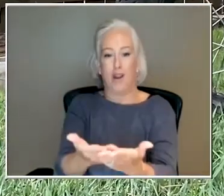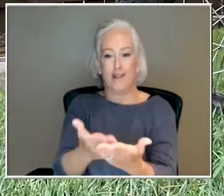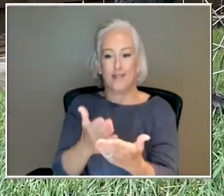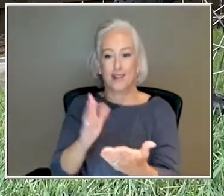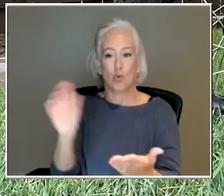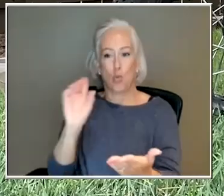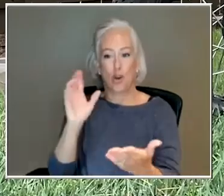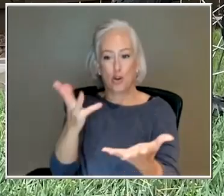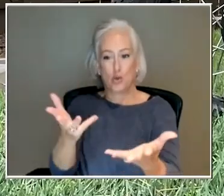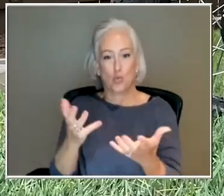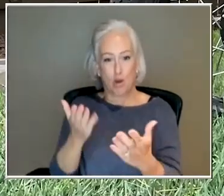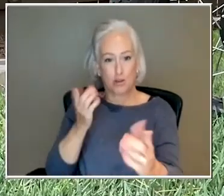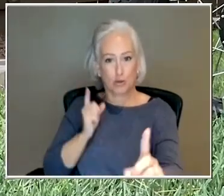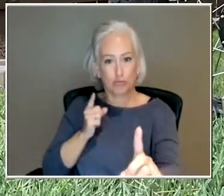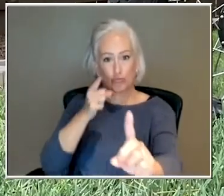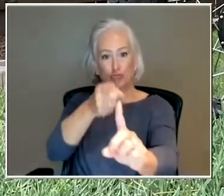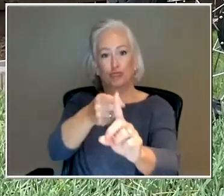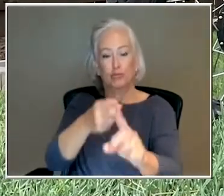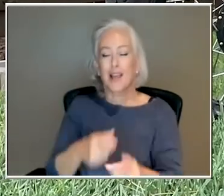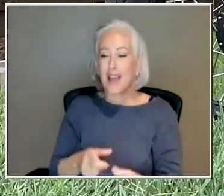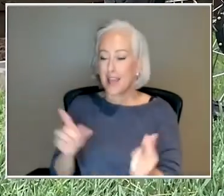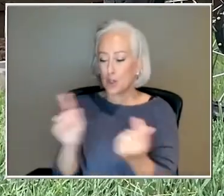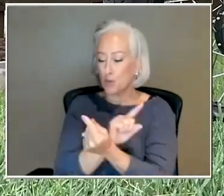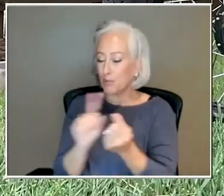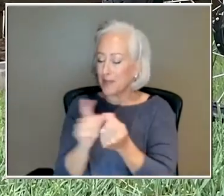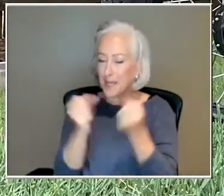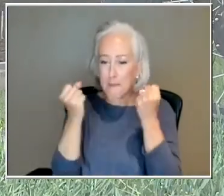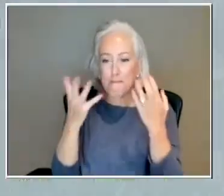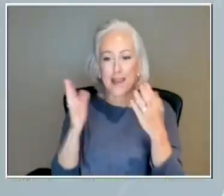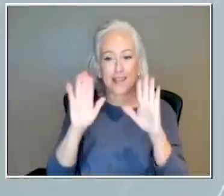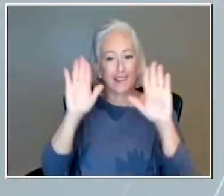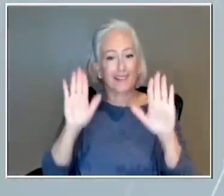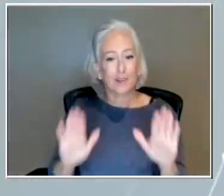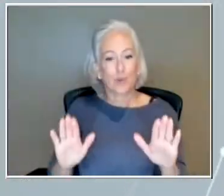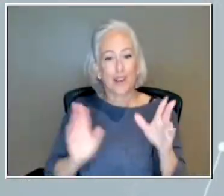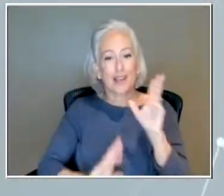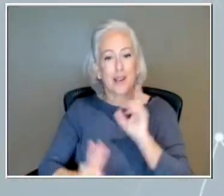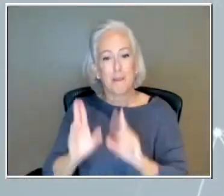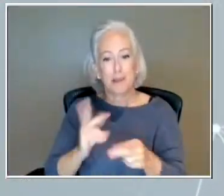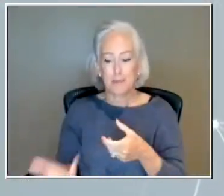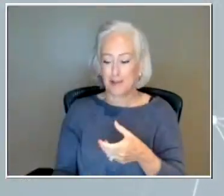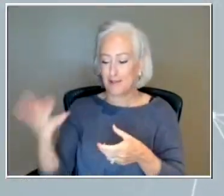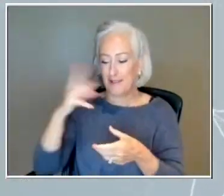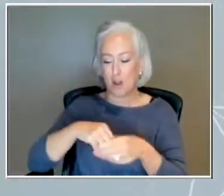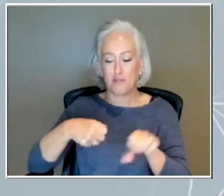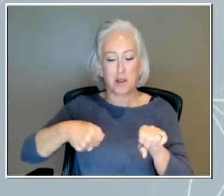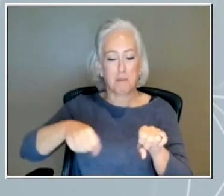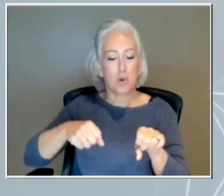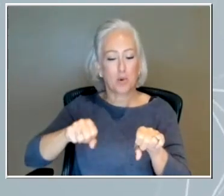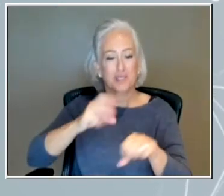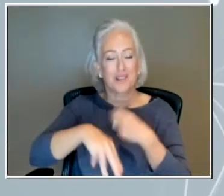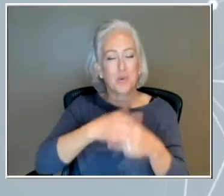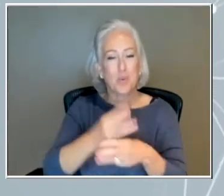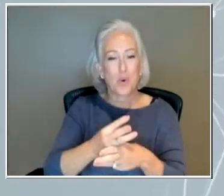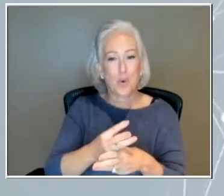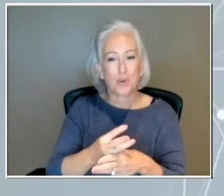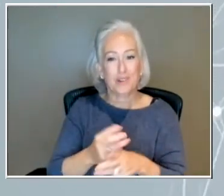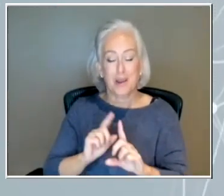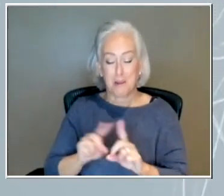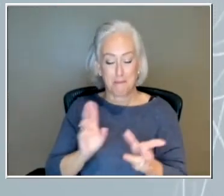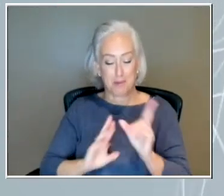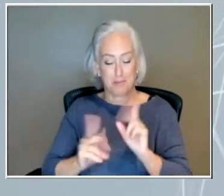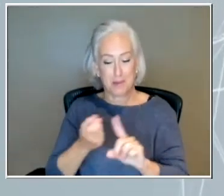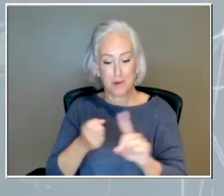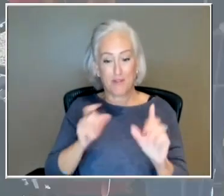you just get to meet so many great people who are part of the motorcycle world. But it's people in the communities that